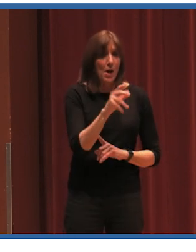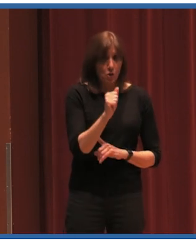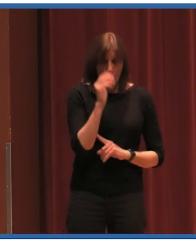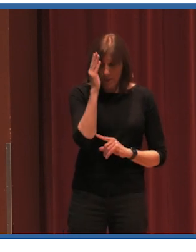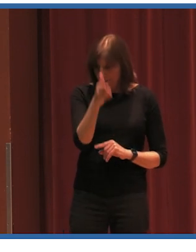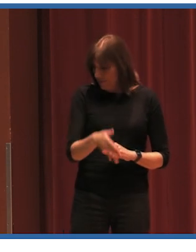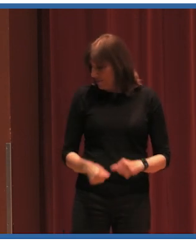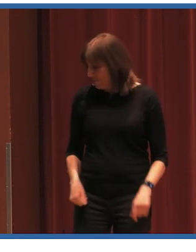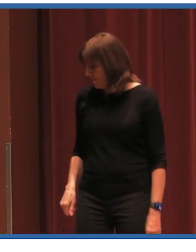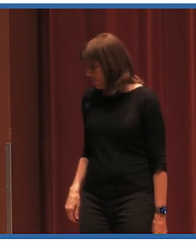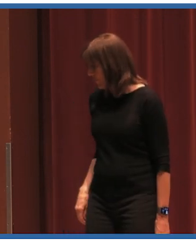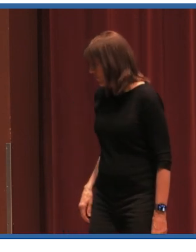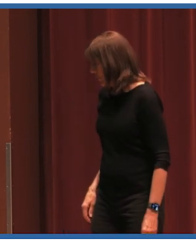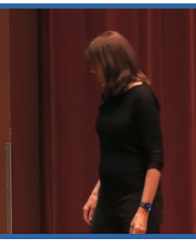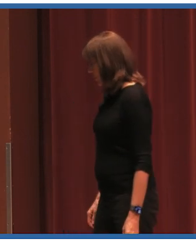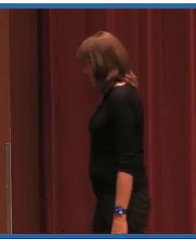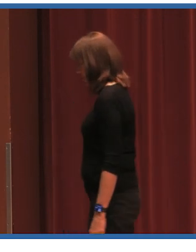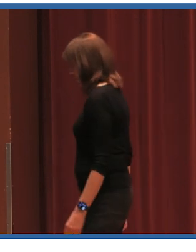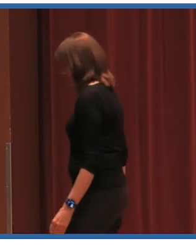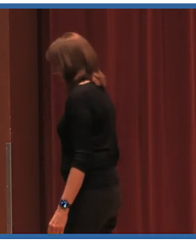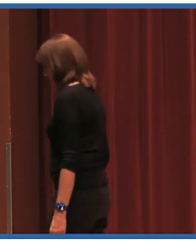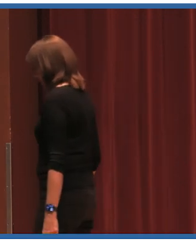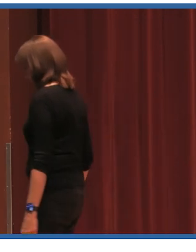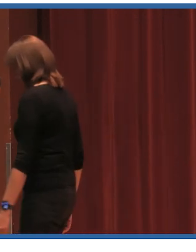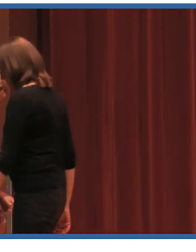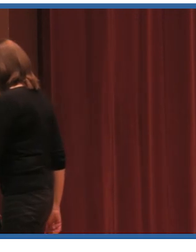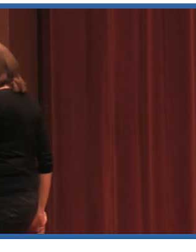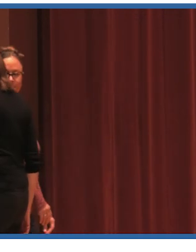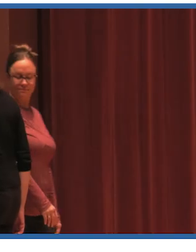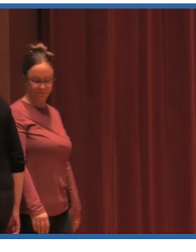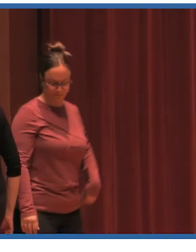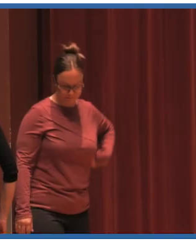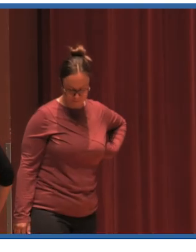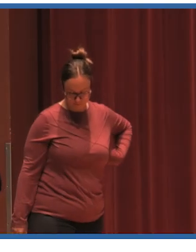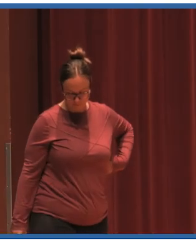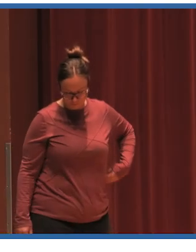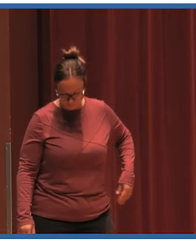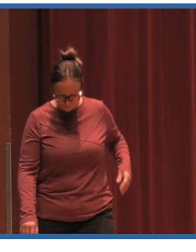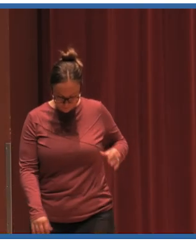future. Implementing tobacco and nicotine-free policies.